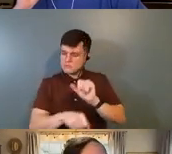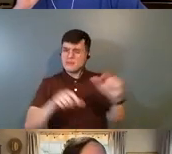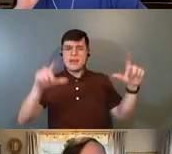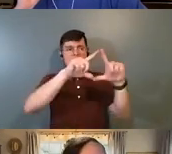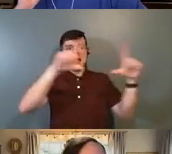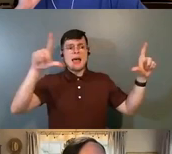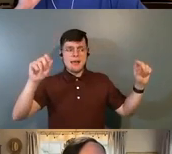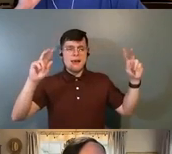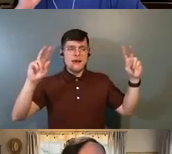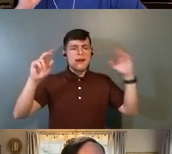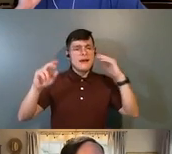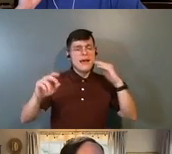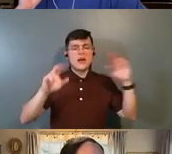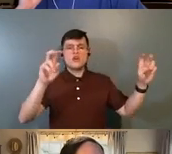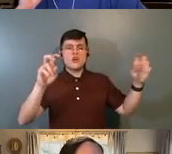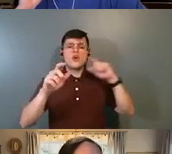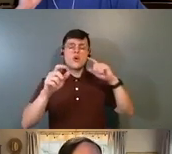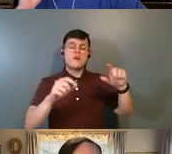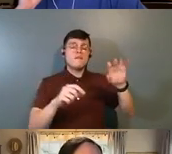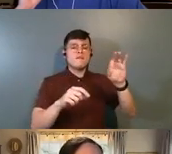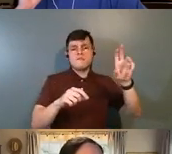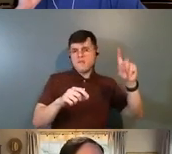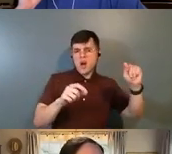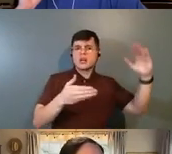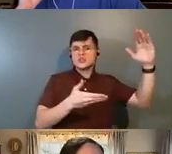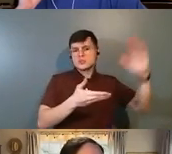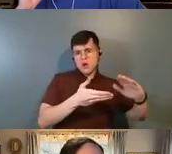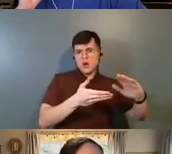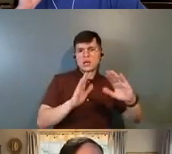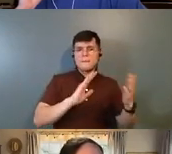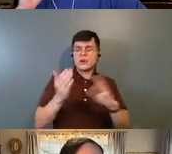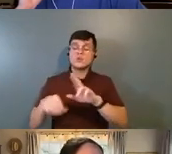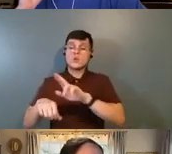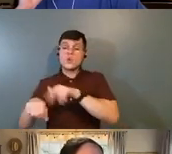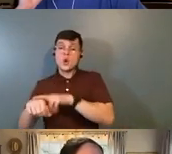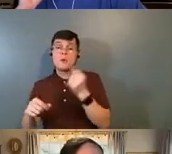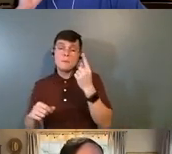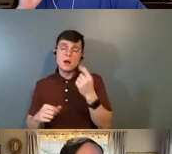smaller in font size than it would normally be, but programmatically in H2,